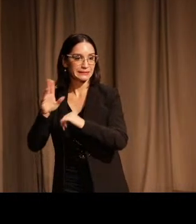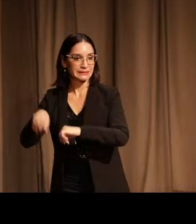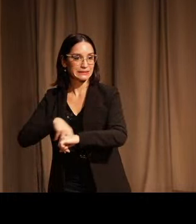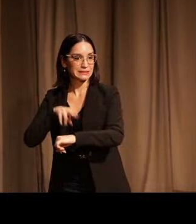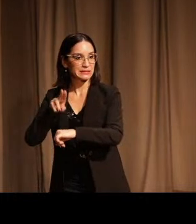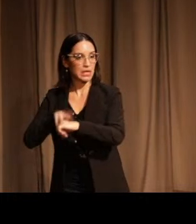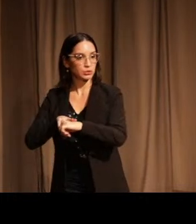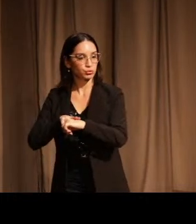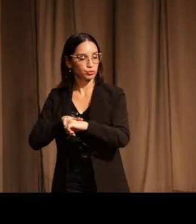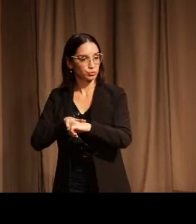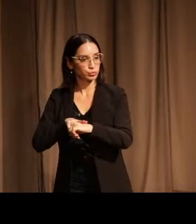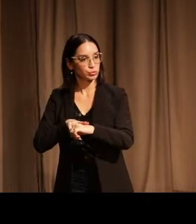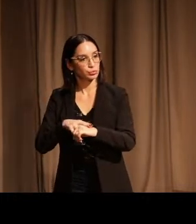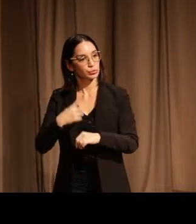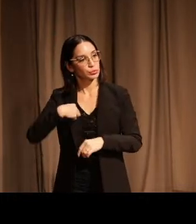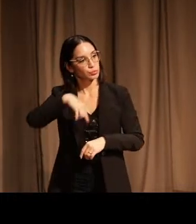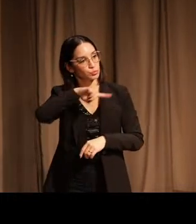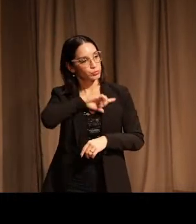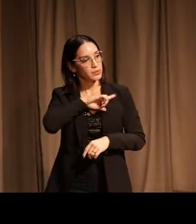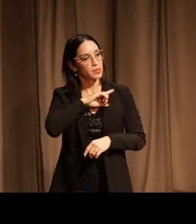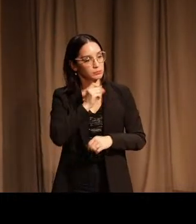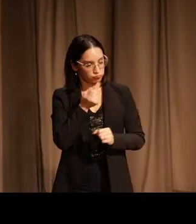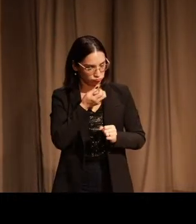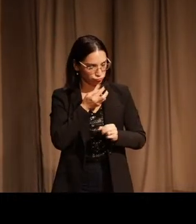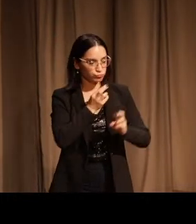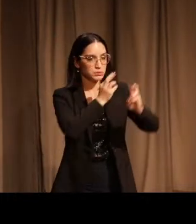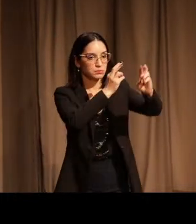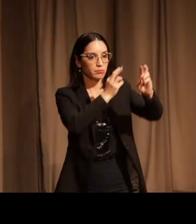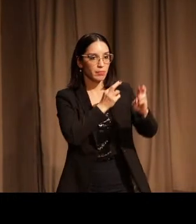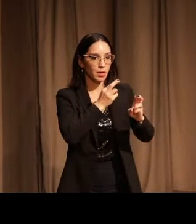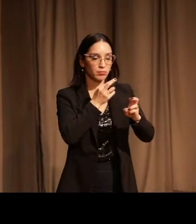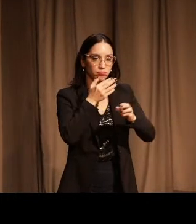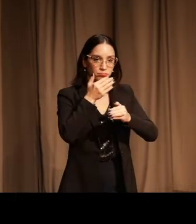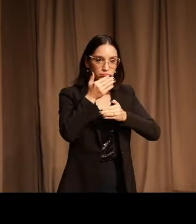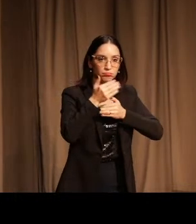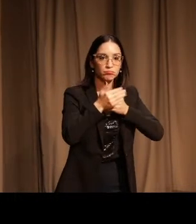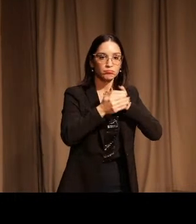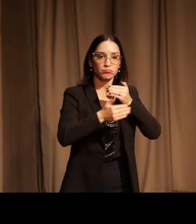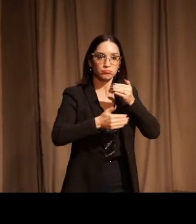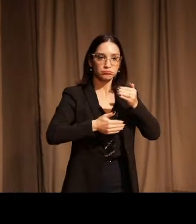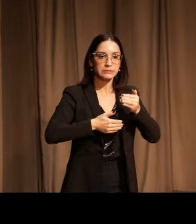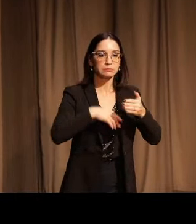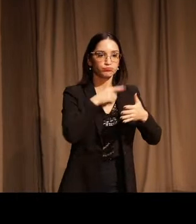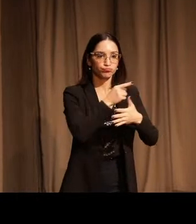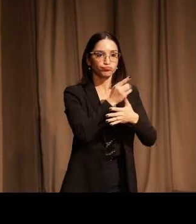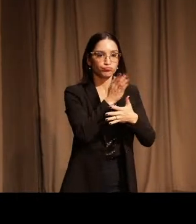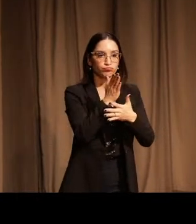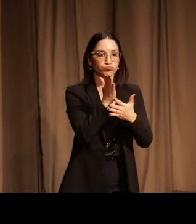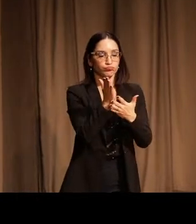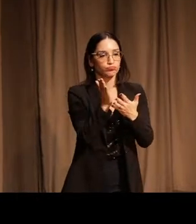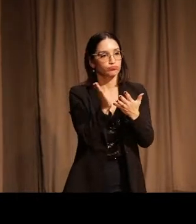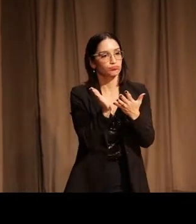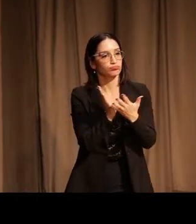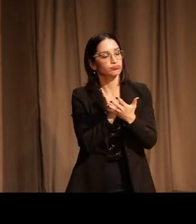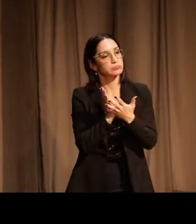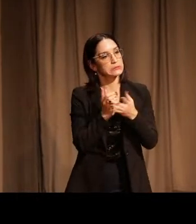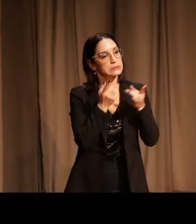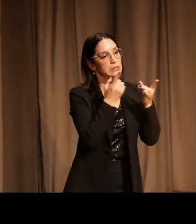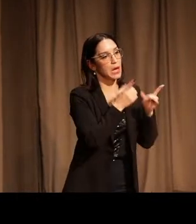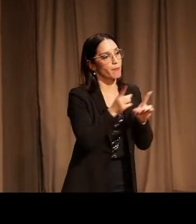are respecting the cycles of the earth, the metabolism of the earth, and it's